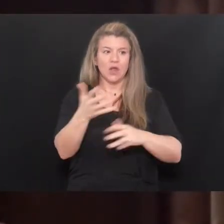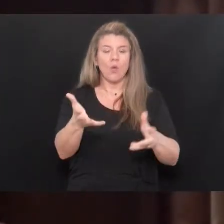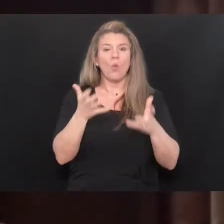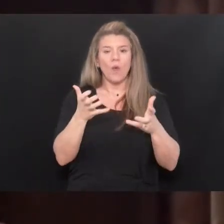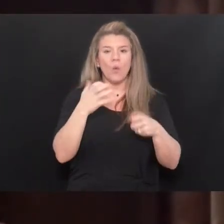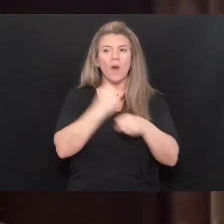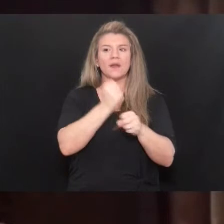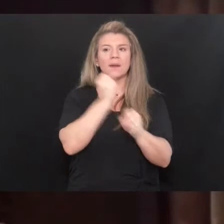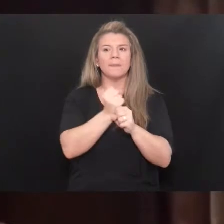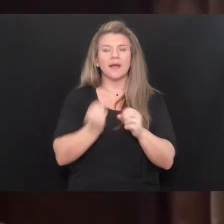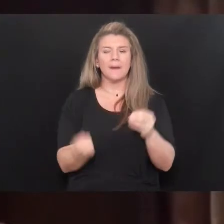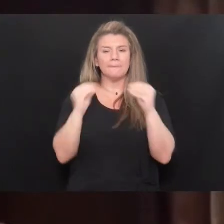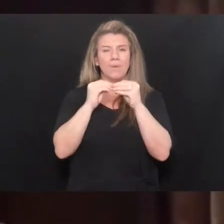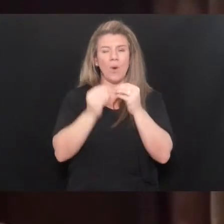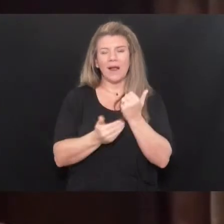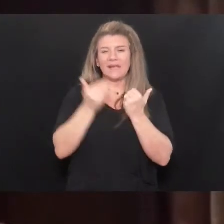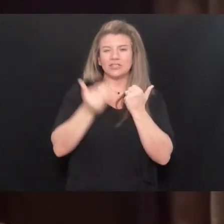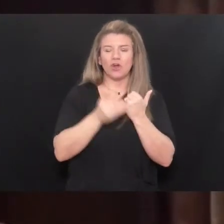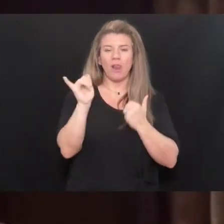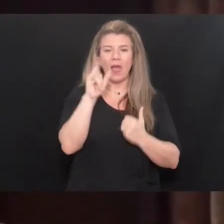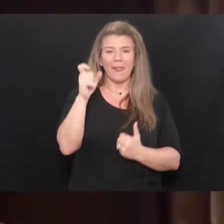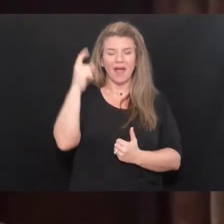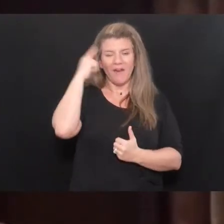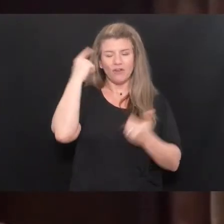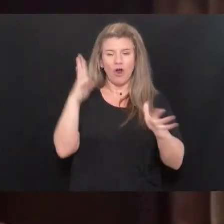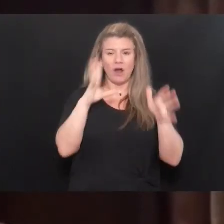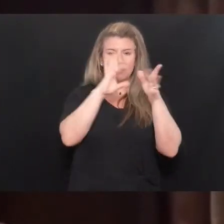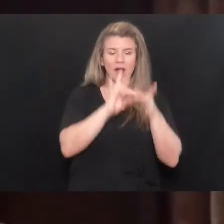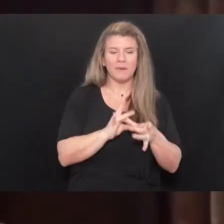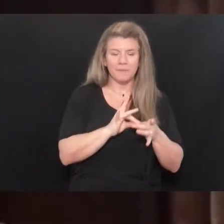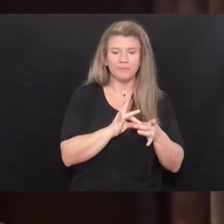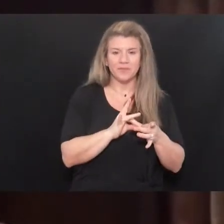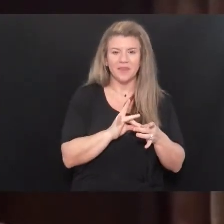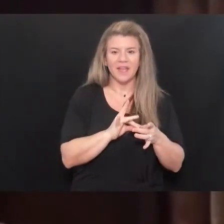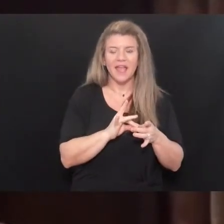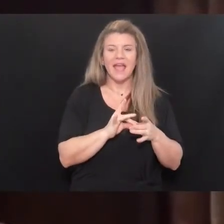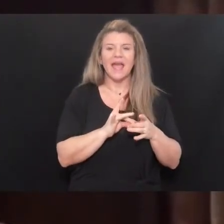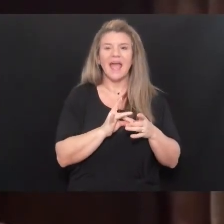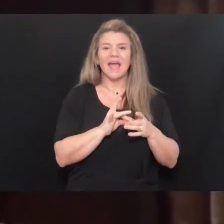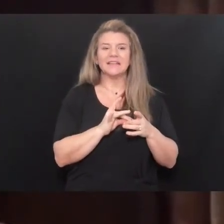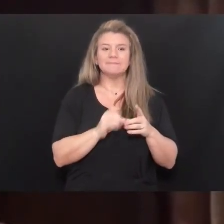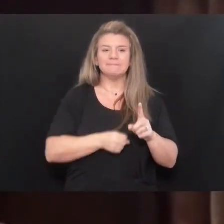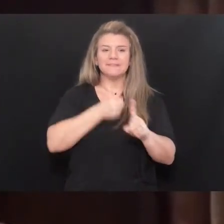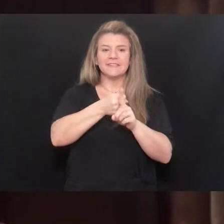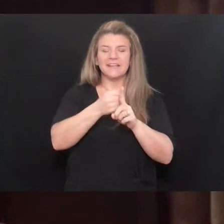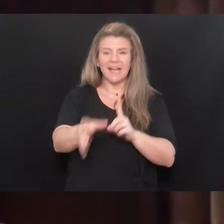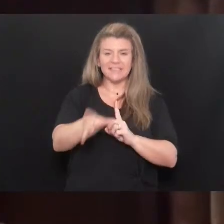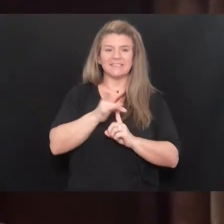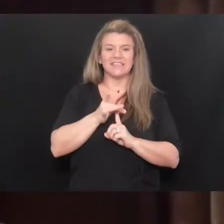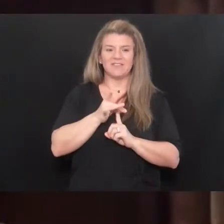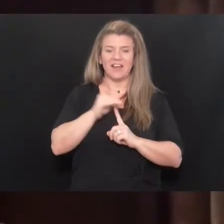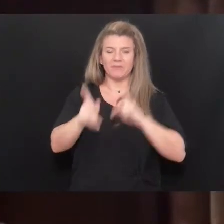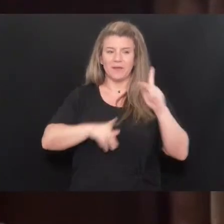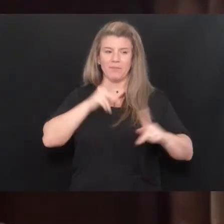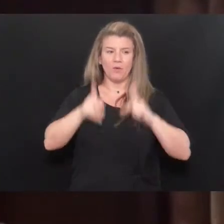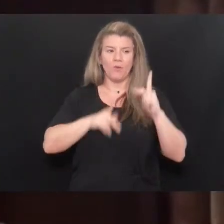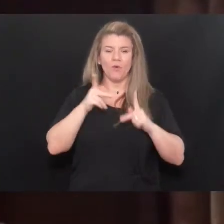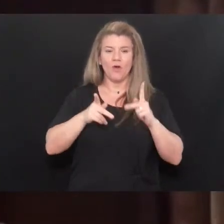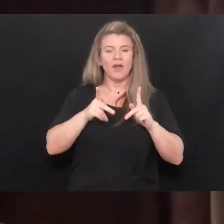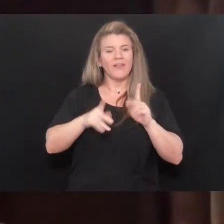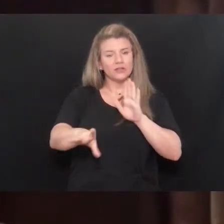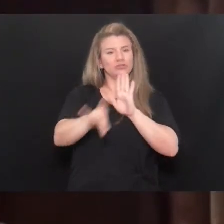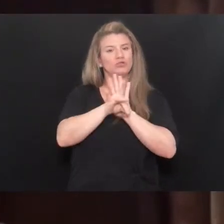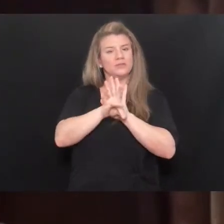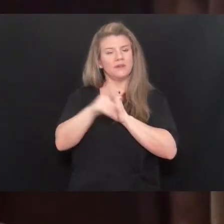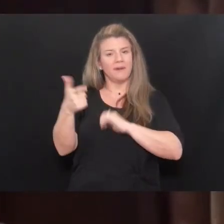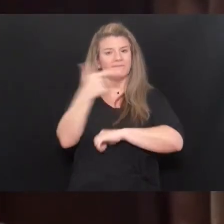make it even easier, as the governor has said, and even incentivize people to consider choosing to be vaccinated,